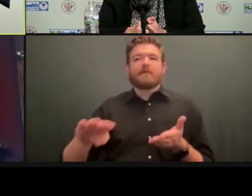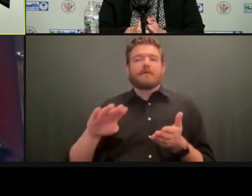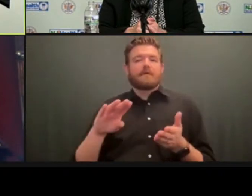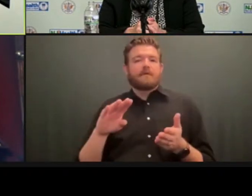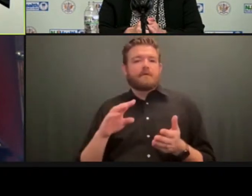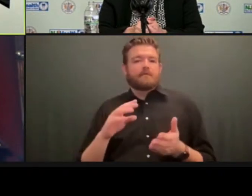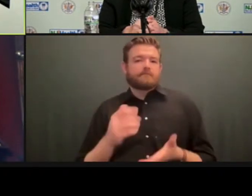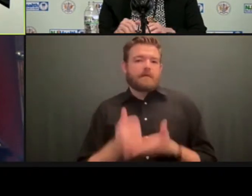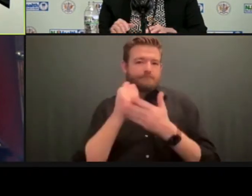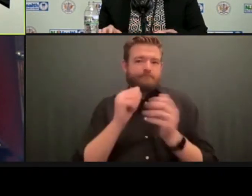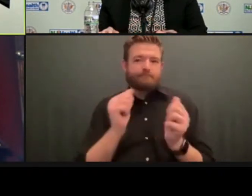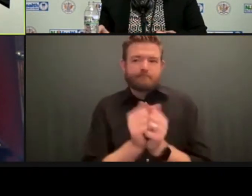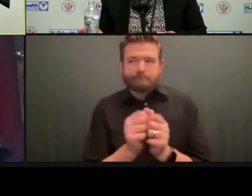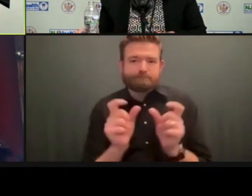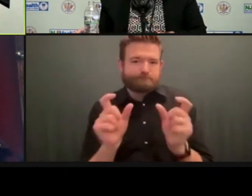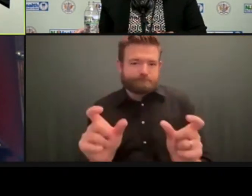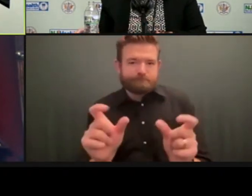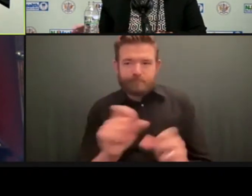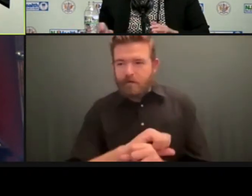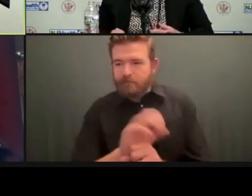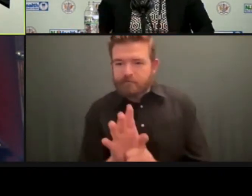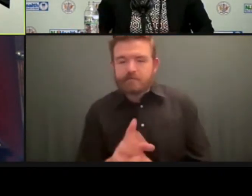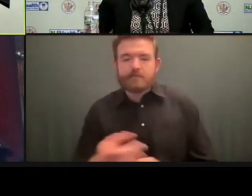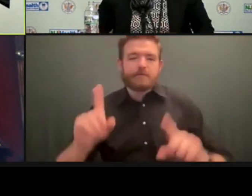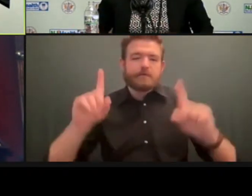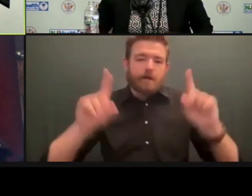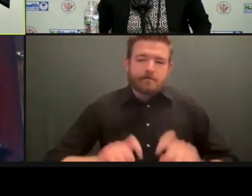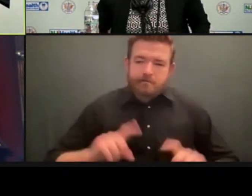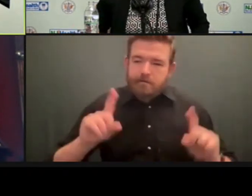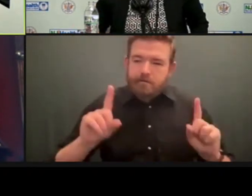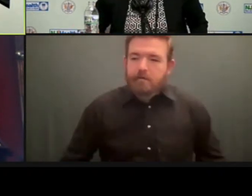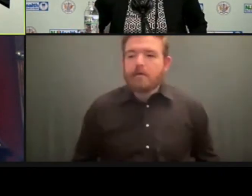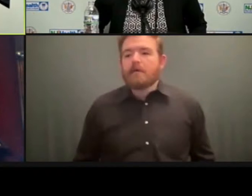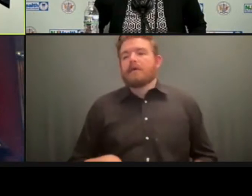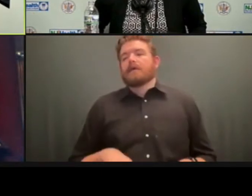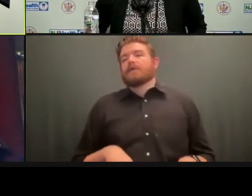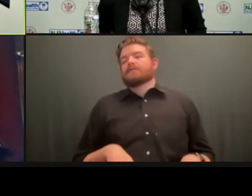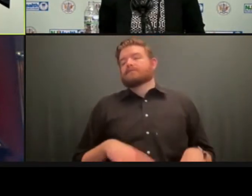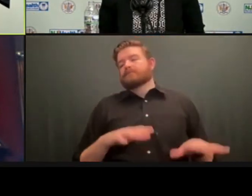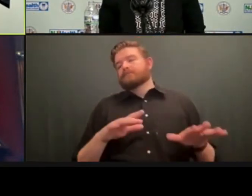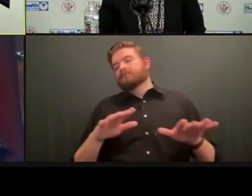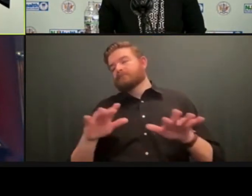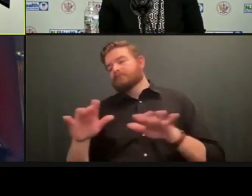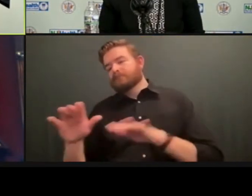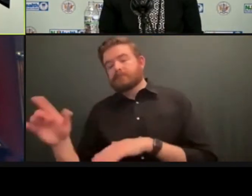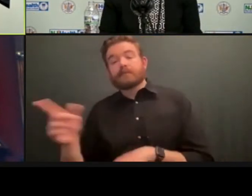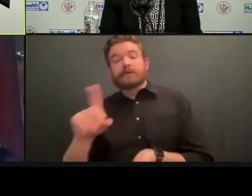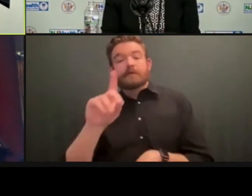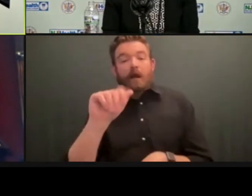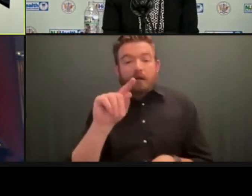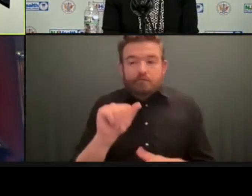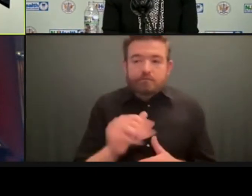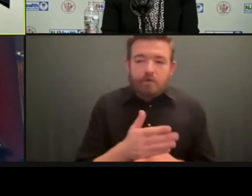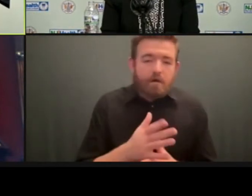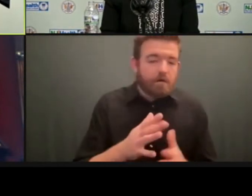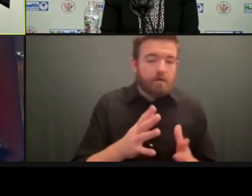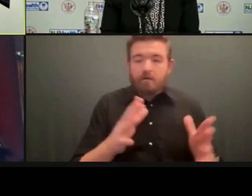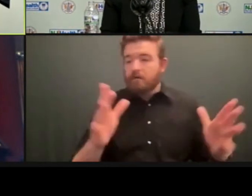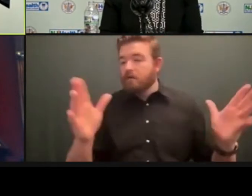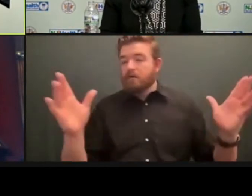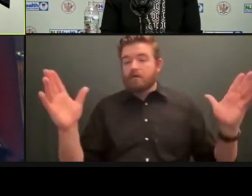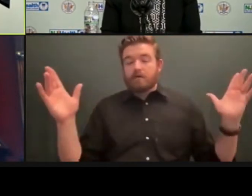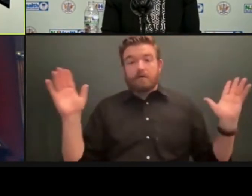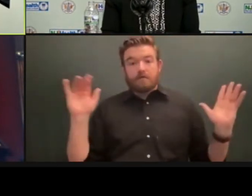vaccinations to testing to resource allocation to data sharing. So much of that is done. through either changing the